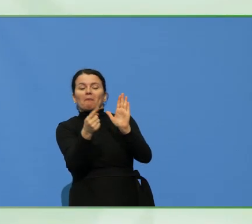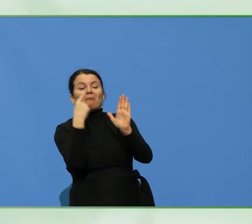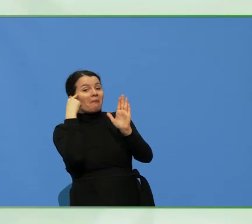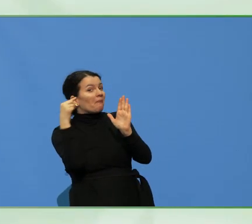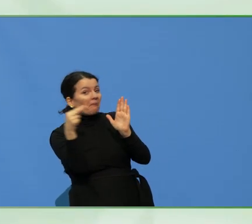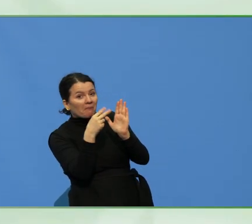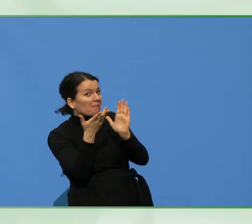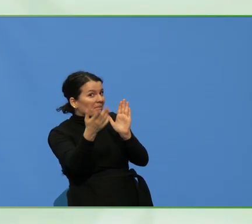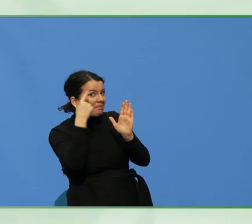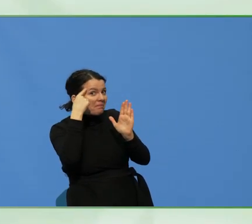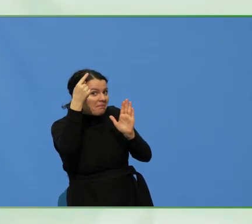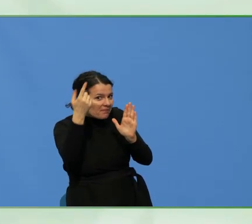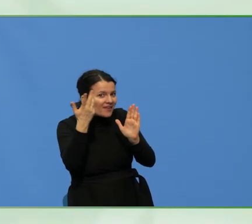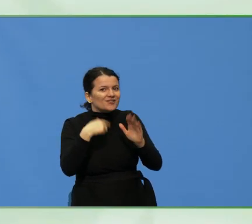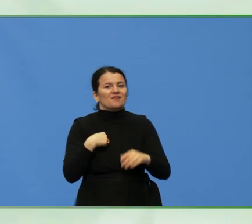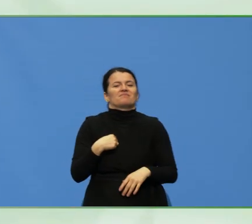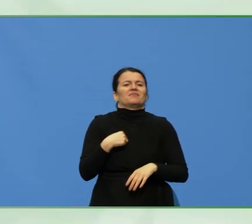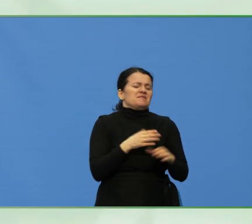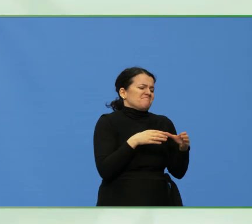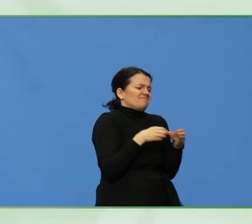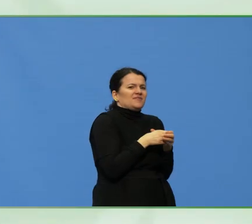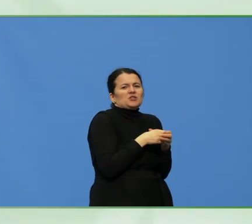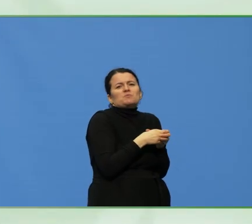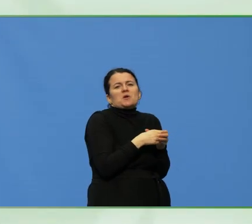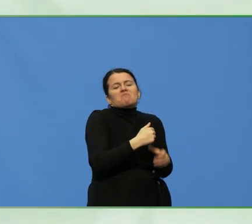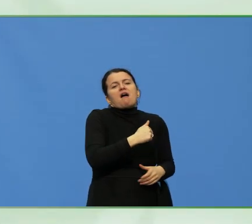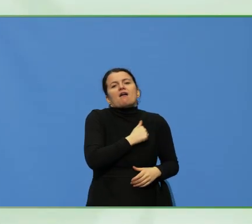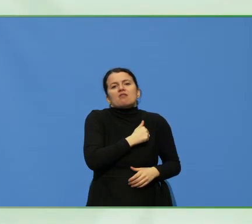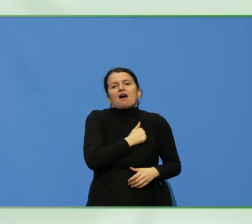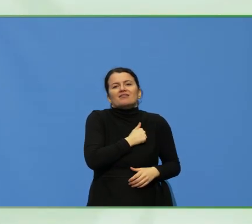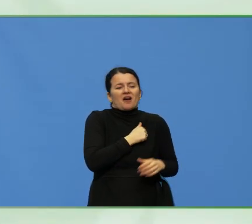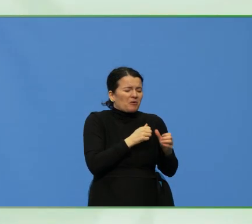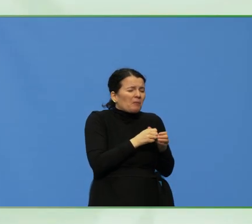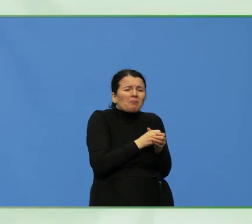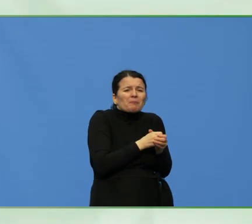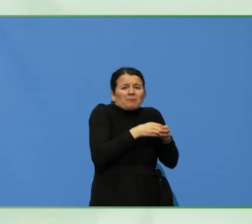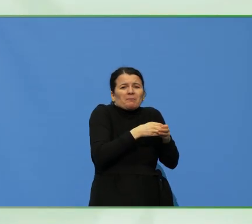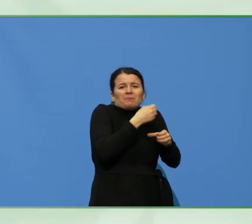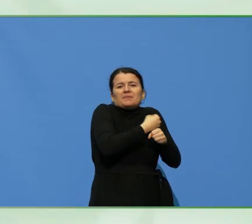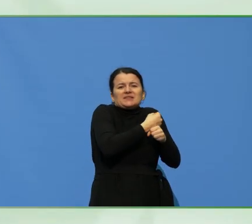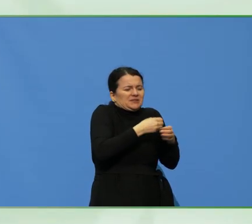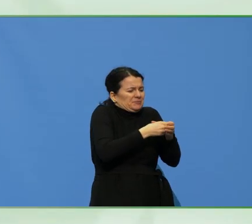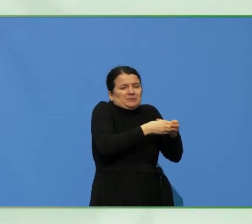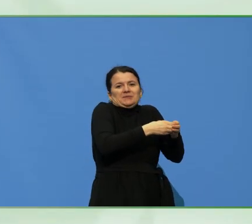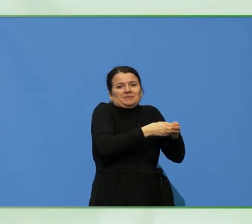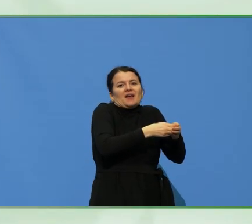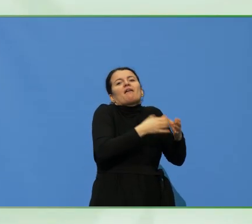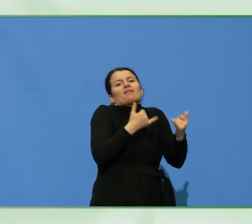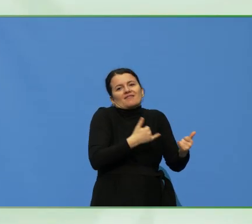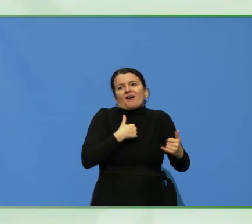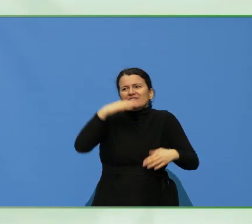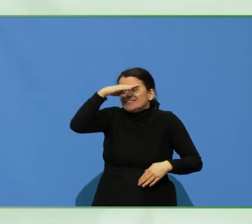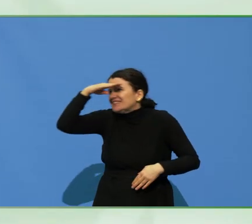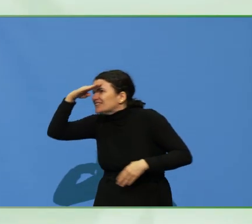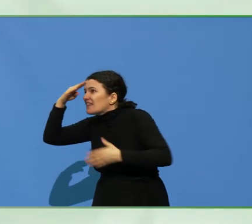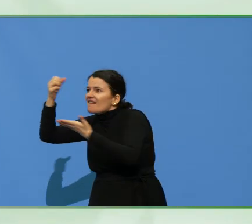course, as a very small Canadian startup with a scrappy team, we're looking for funders and all of those pieces that can